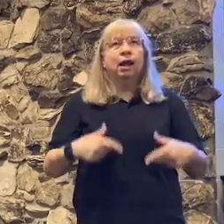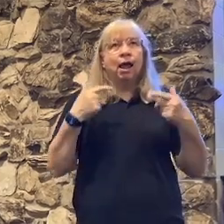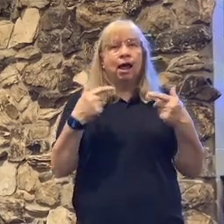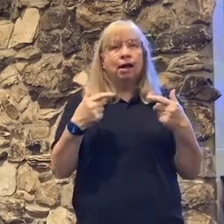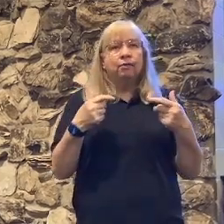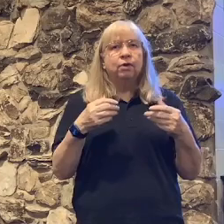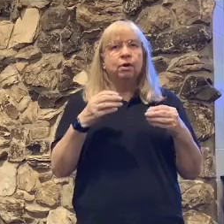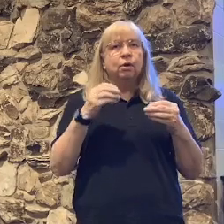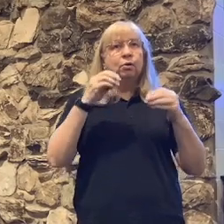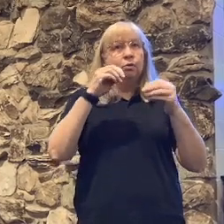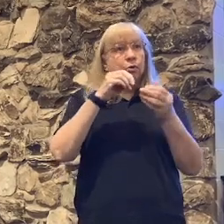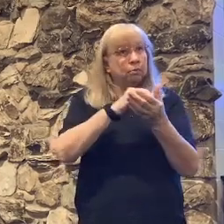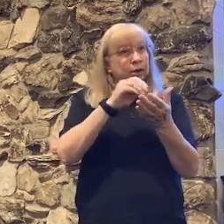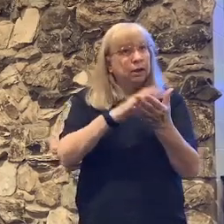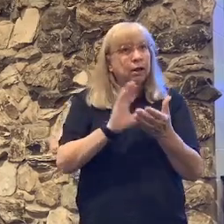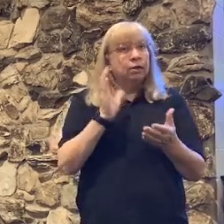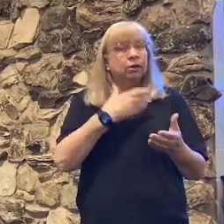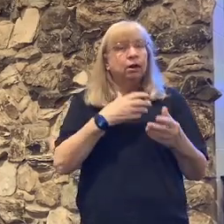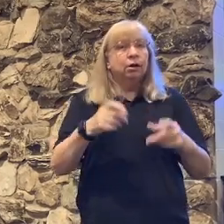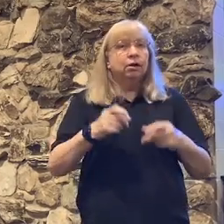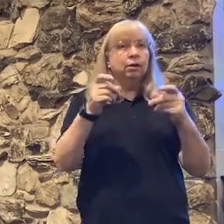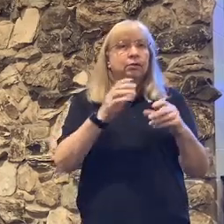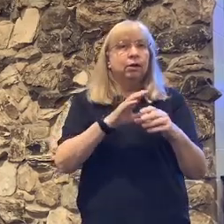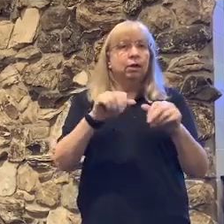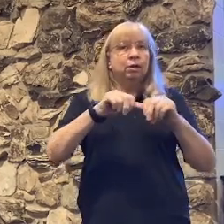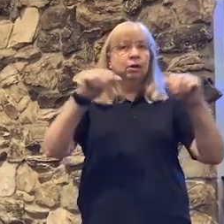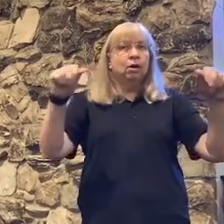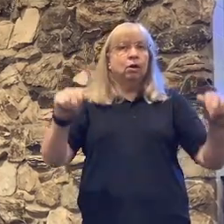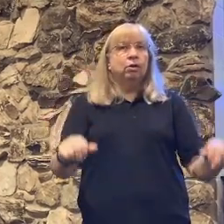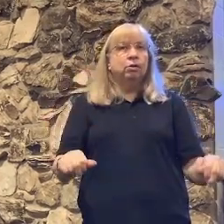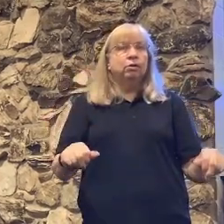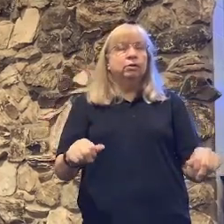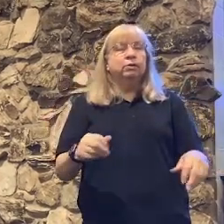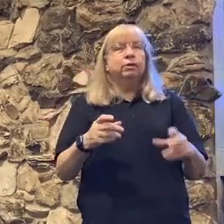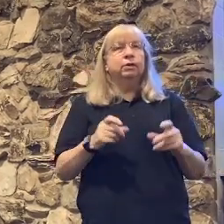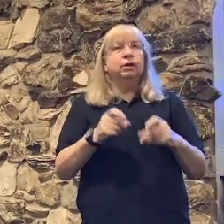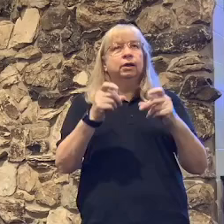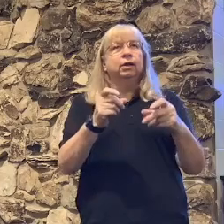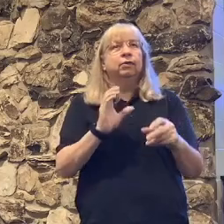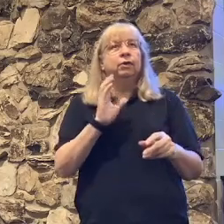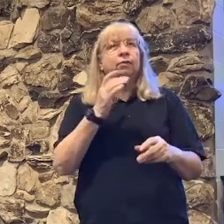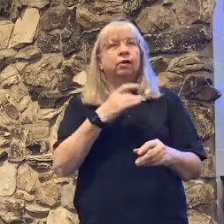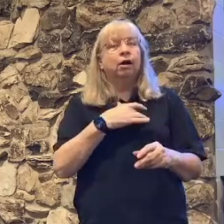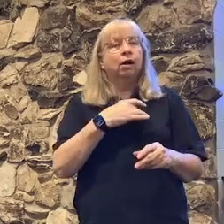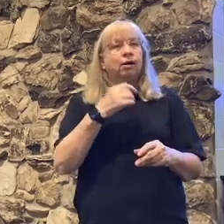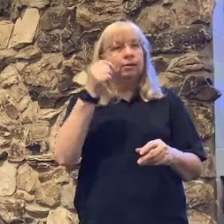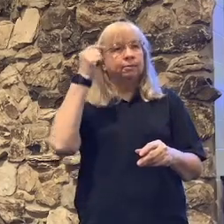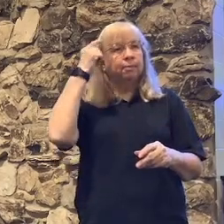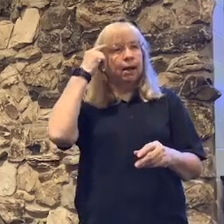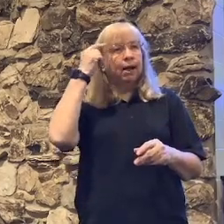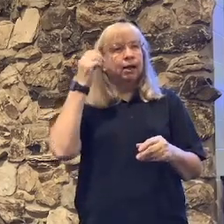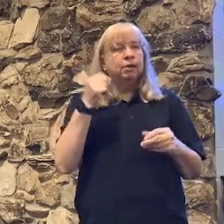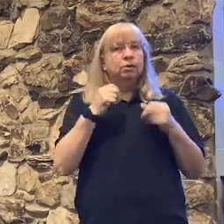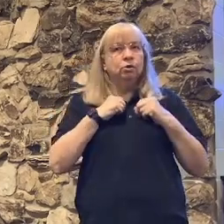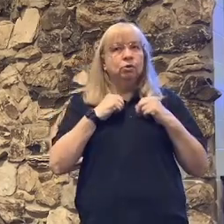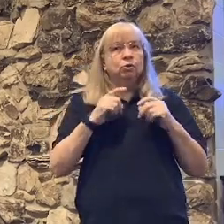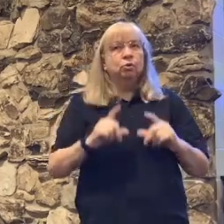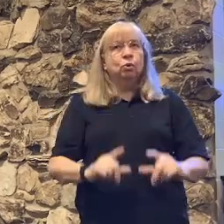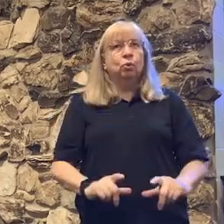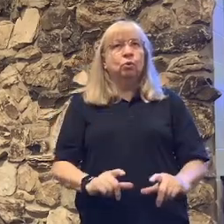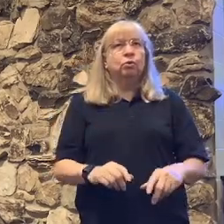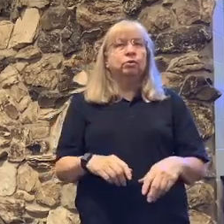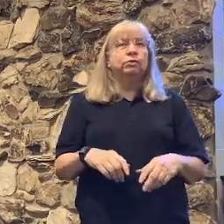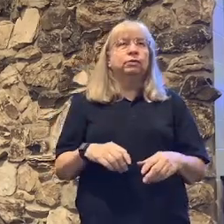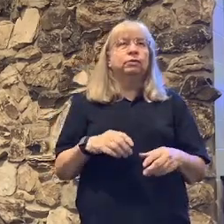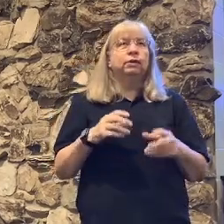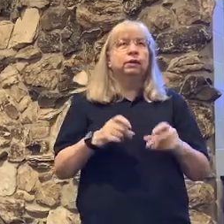our gifts on this altar, the gift of our hearts, the gift of our minds, our souls, the gift of